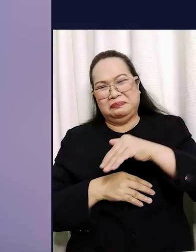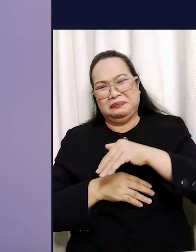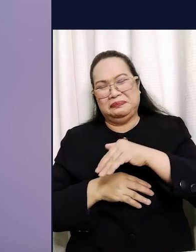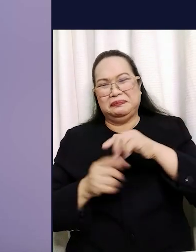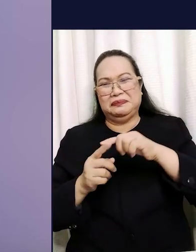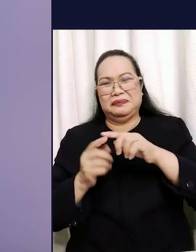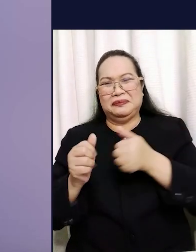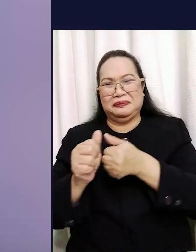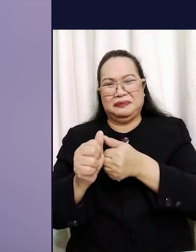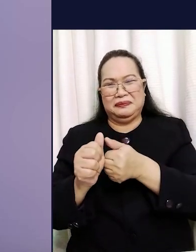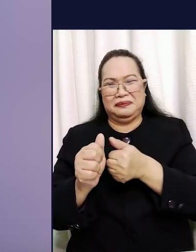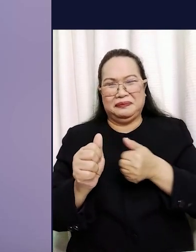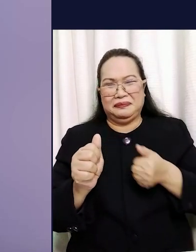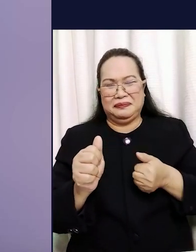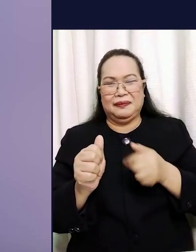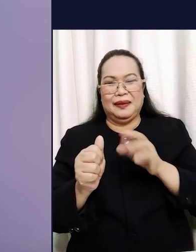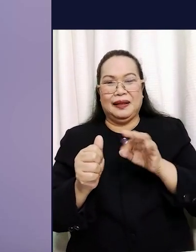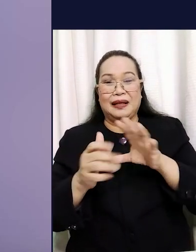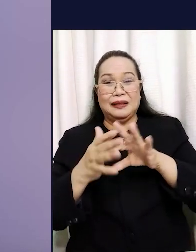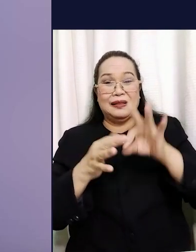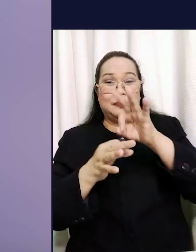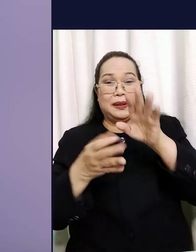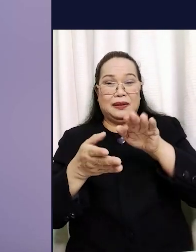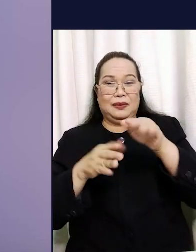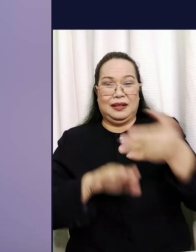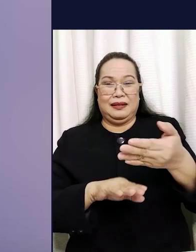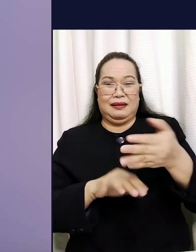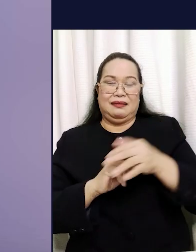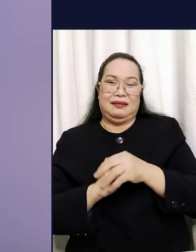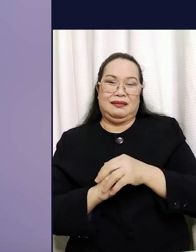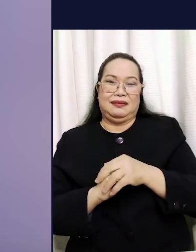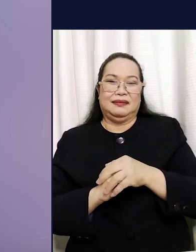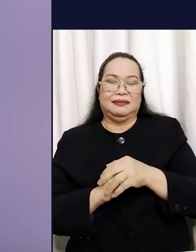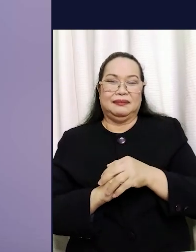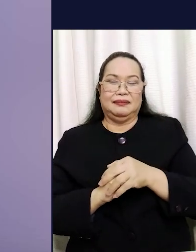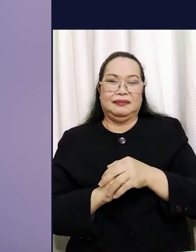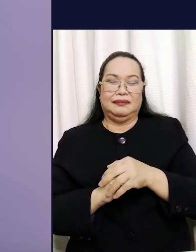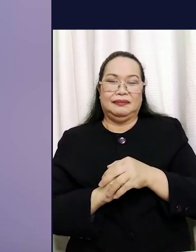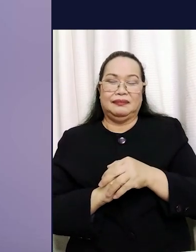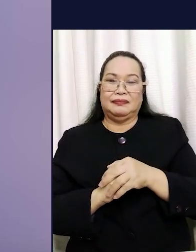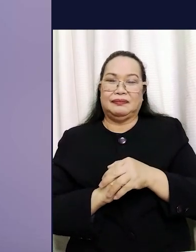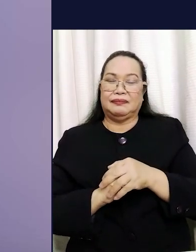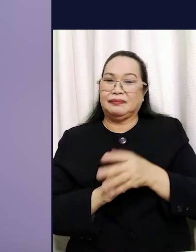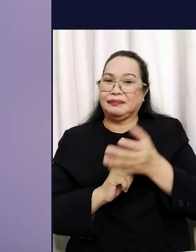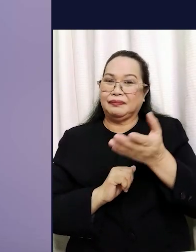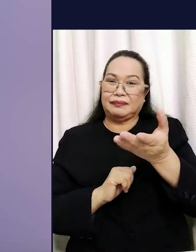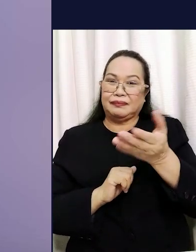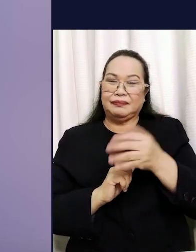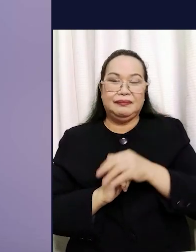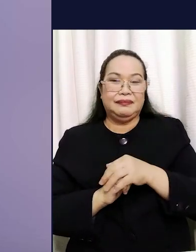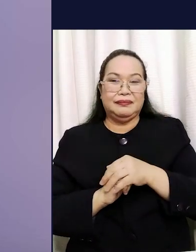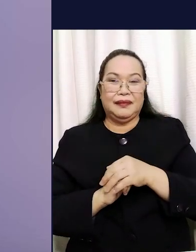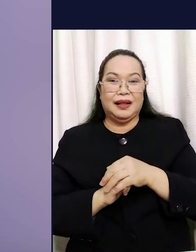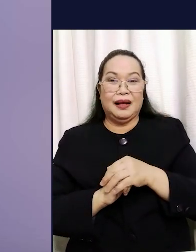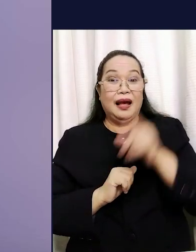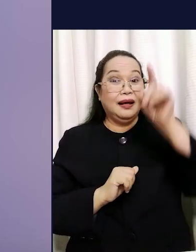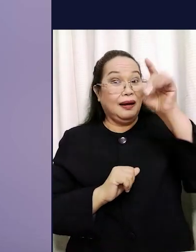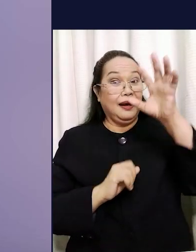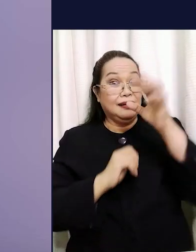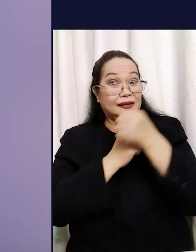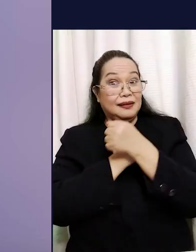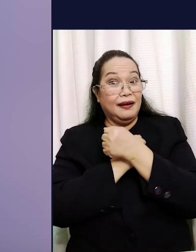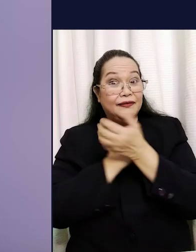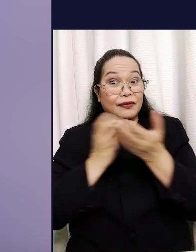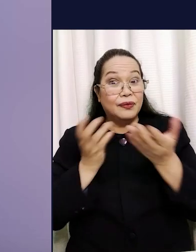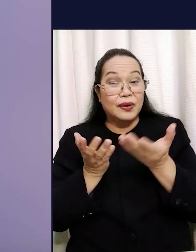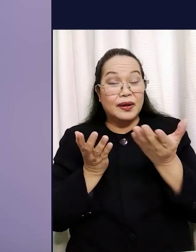For where agape love is, there is power and presence of the